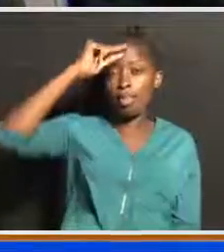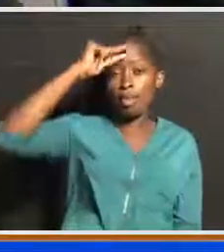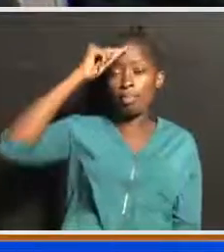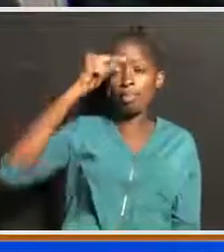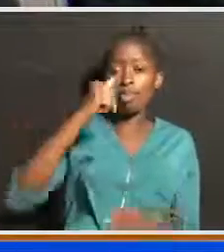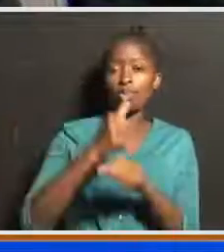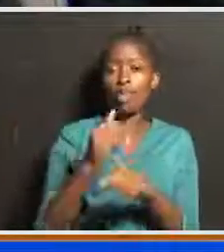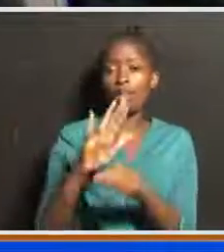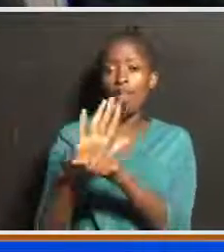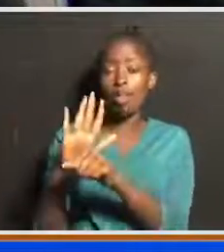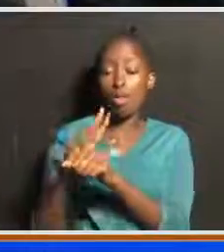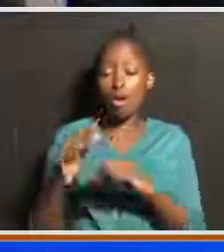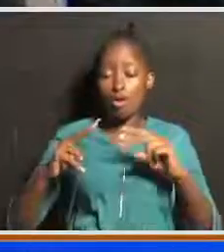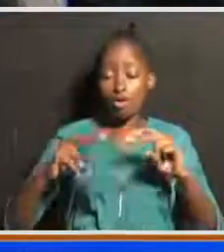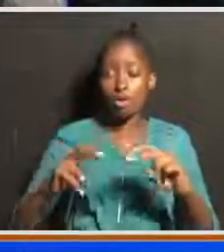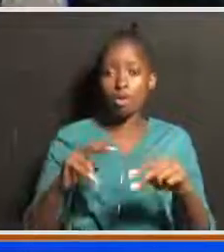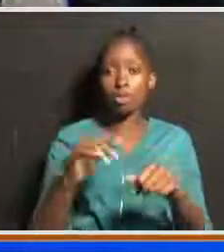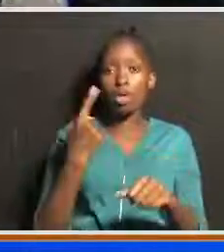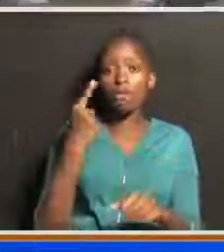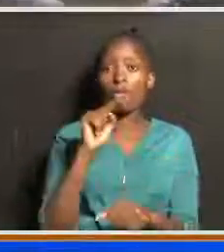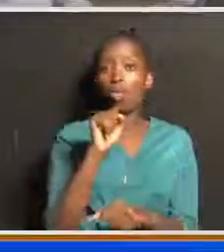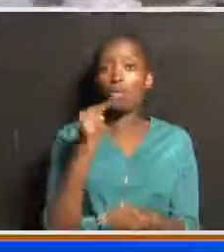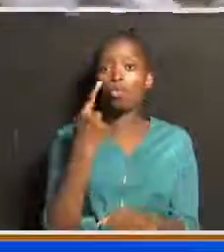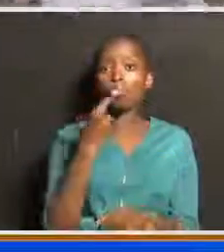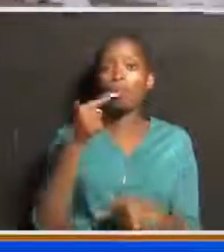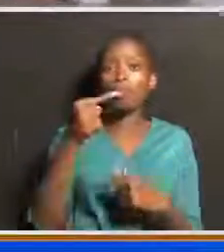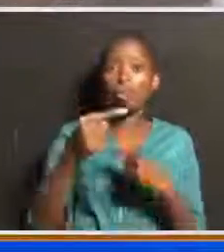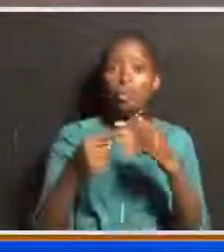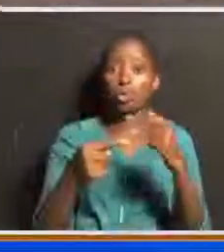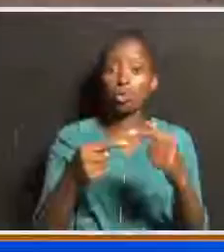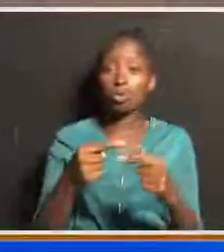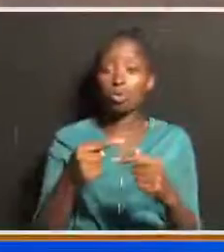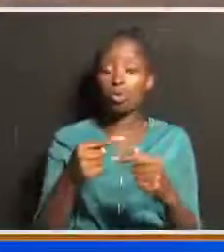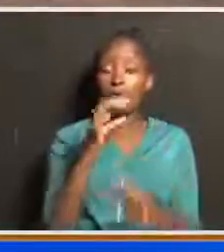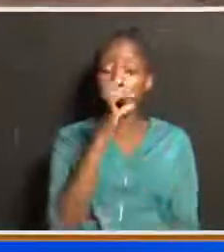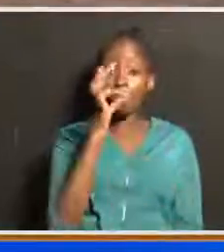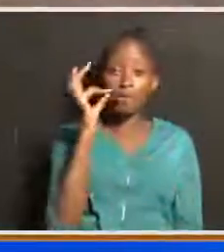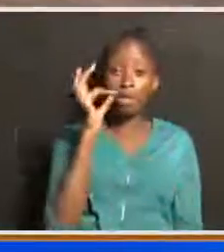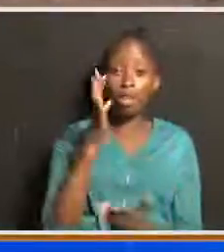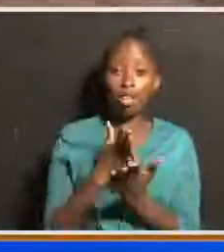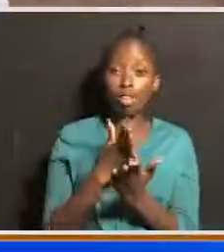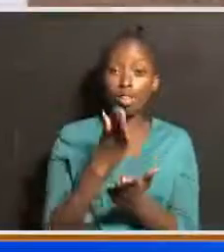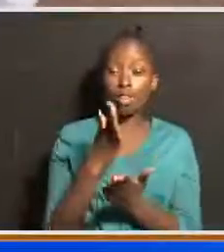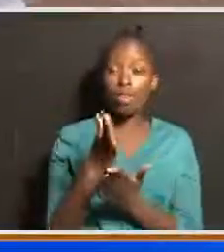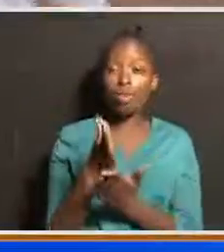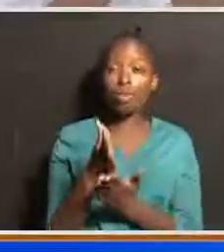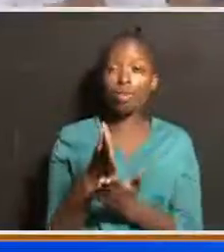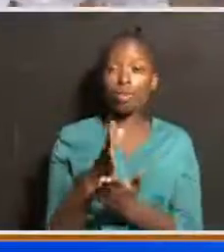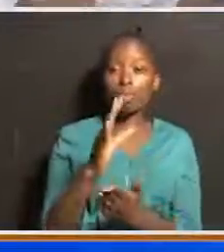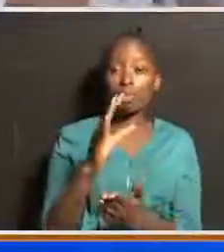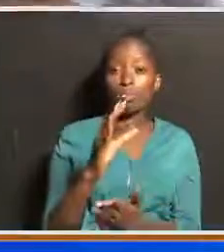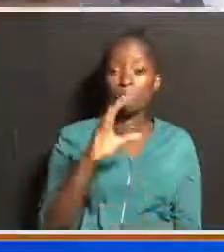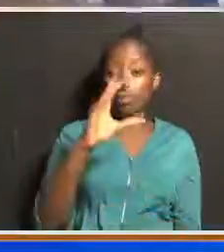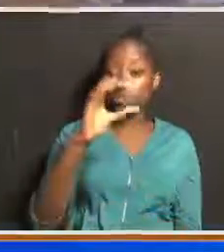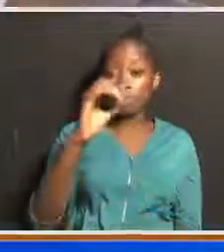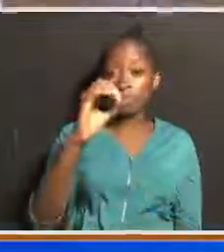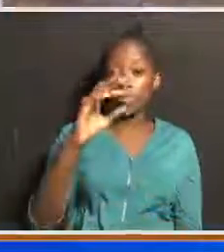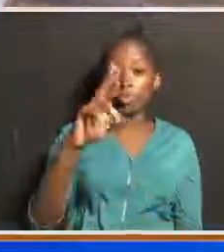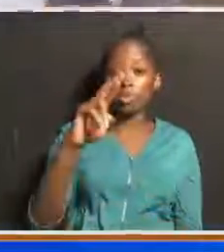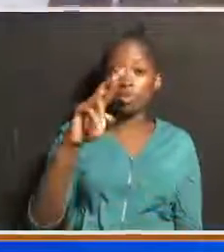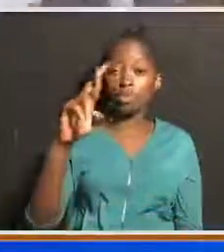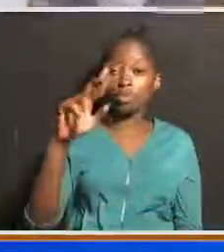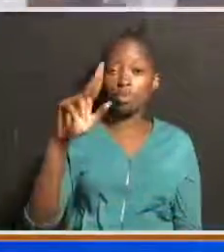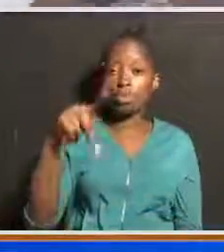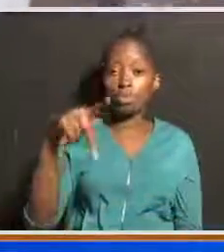investigations into those who may continue to fast through corrupt beliefs, while requesting that the media be allowed to operate in the